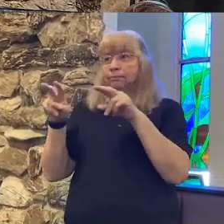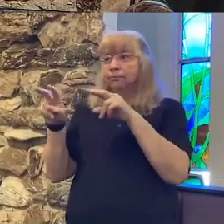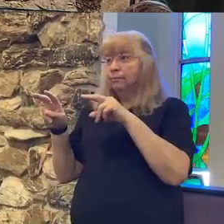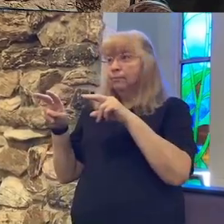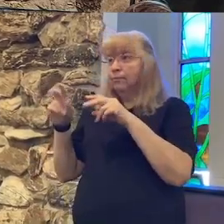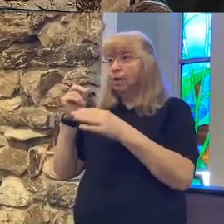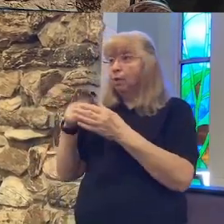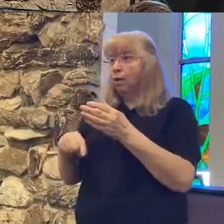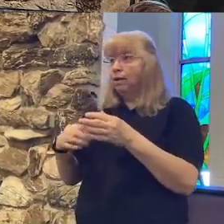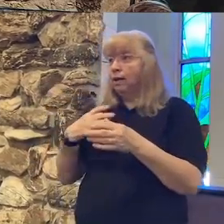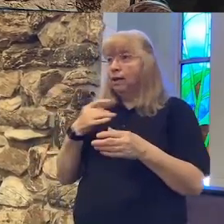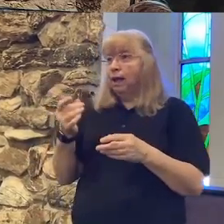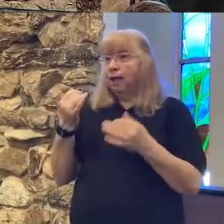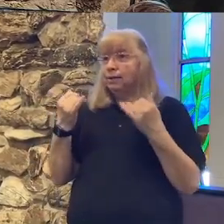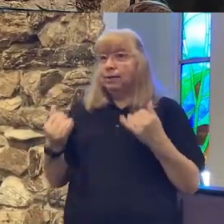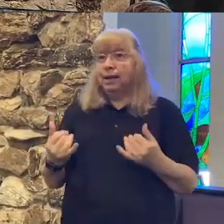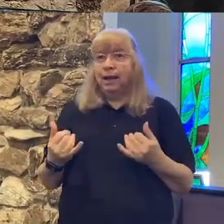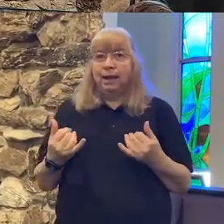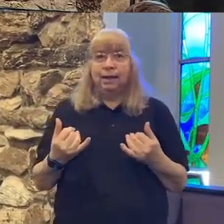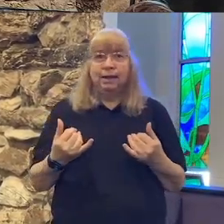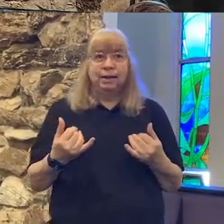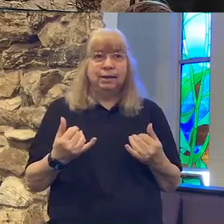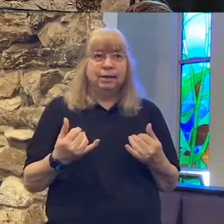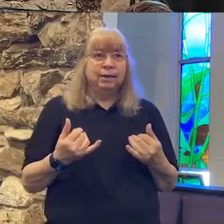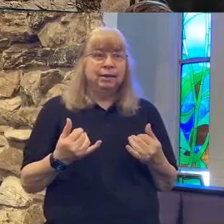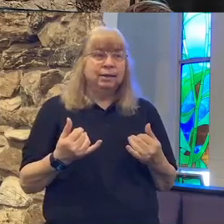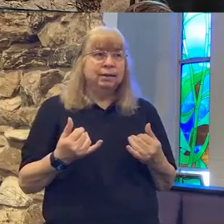What's it like today?